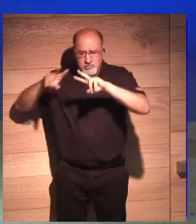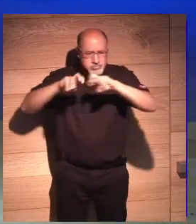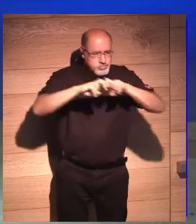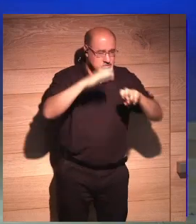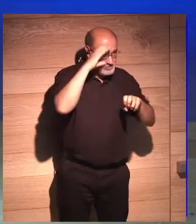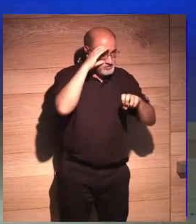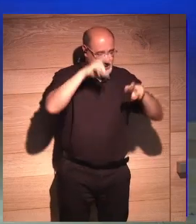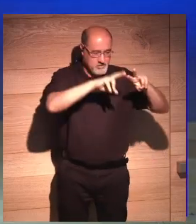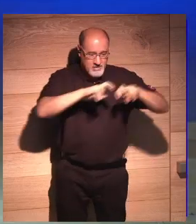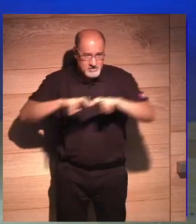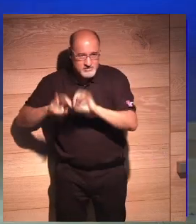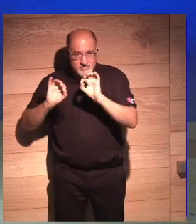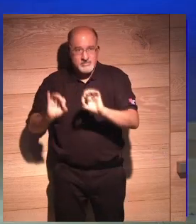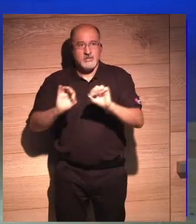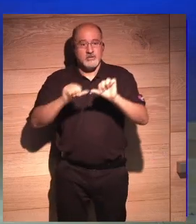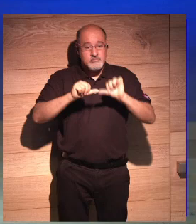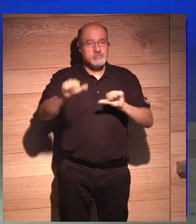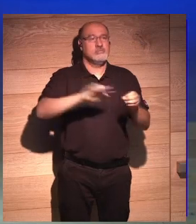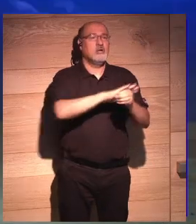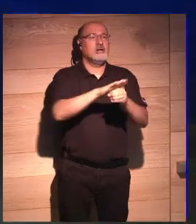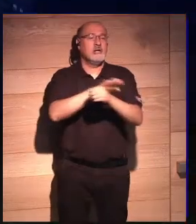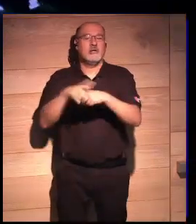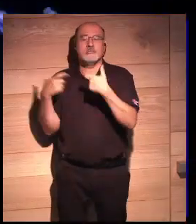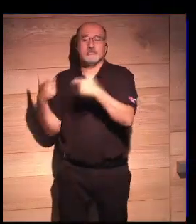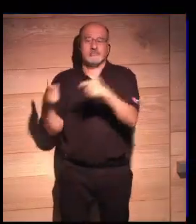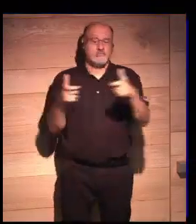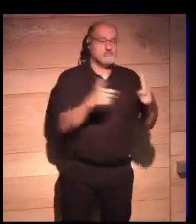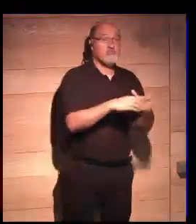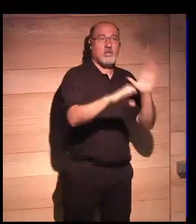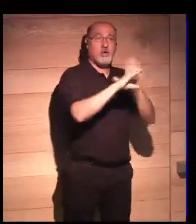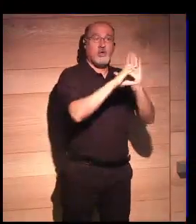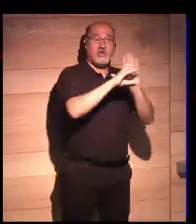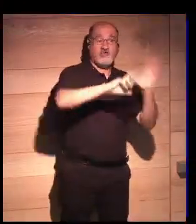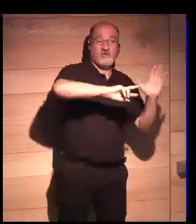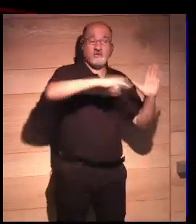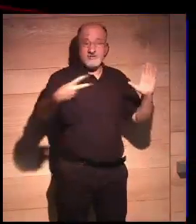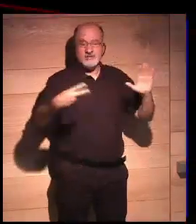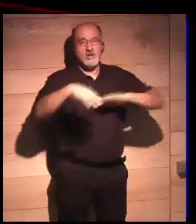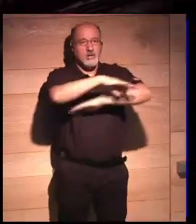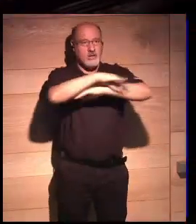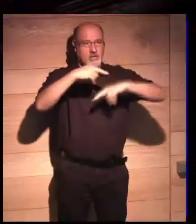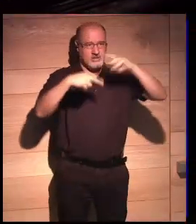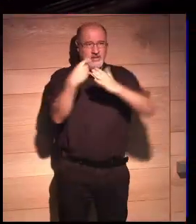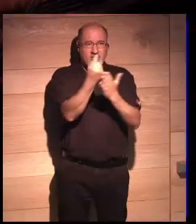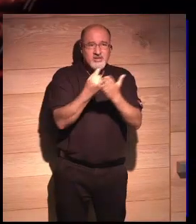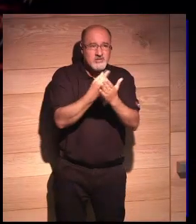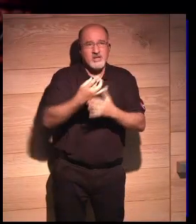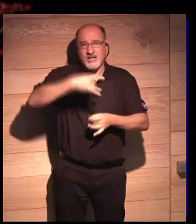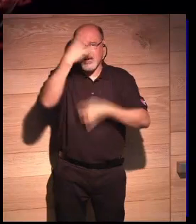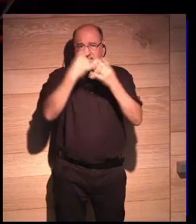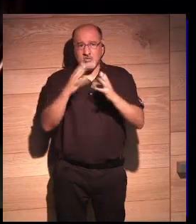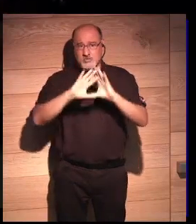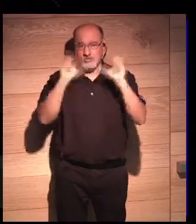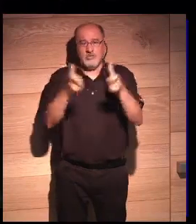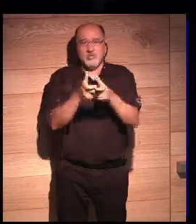been doing, working with creative coders, working with architects, designers, and